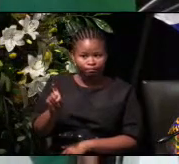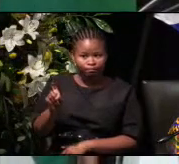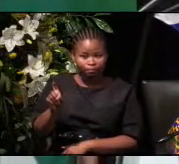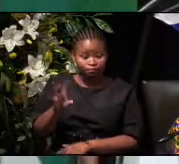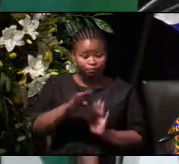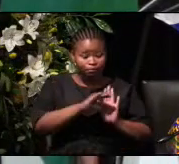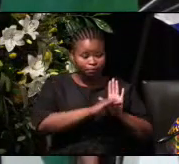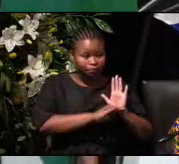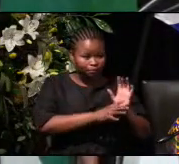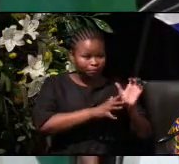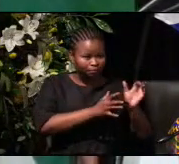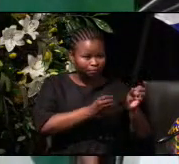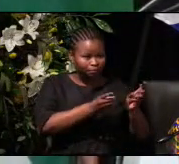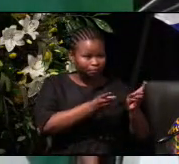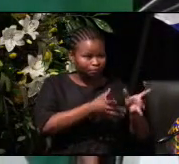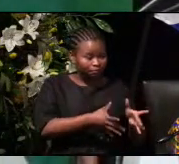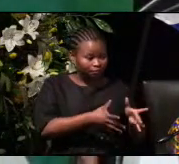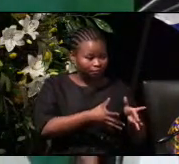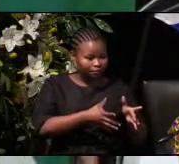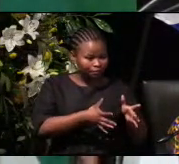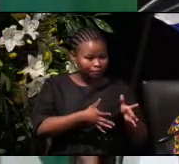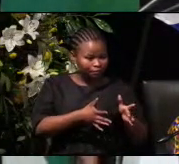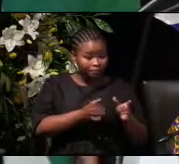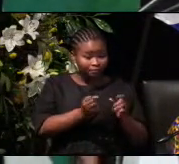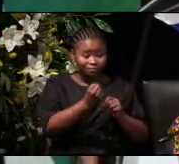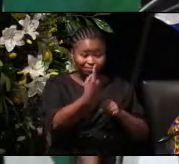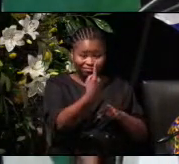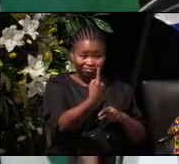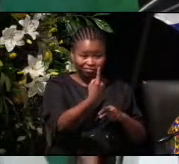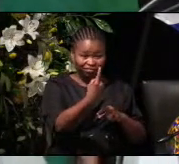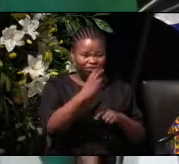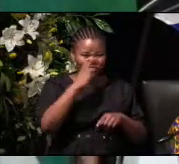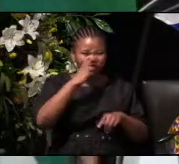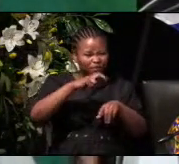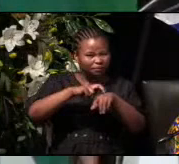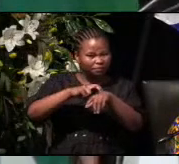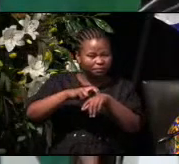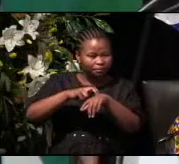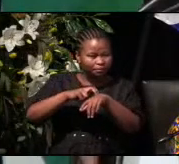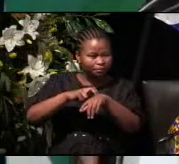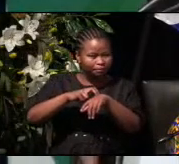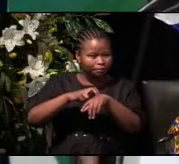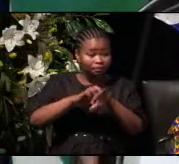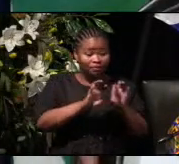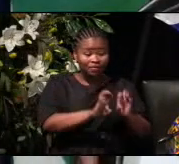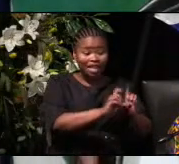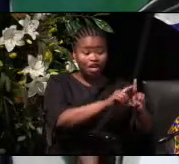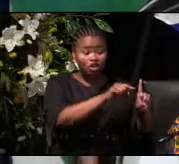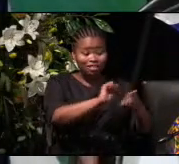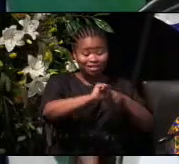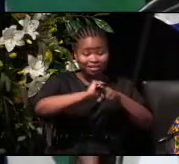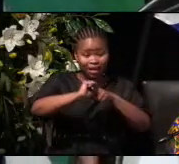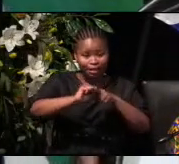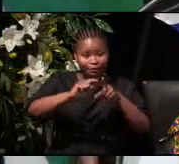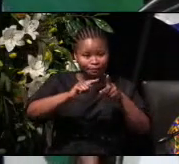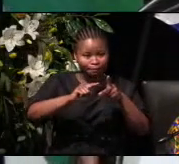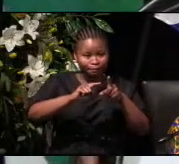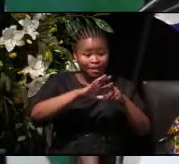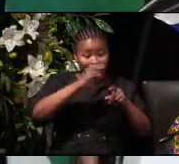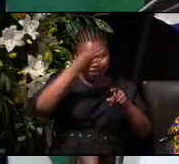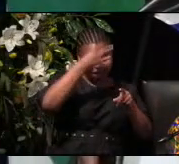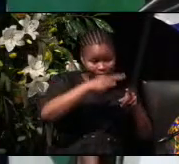a program director means that firstly we need to massify Education and Training